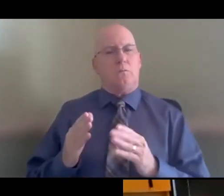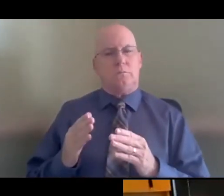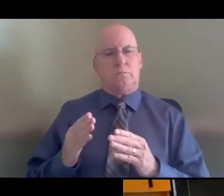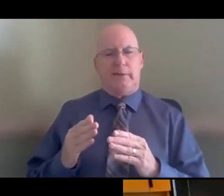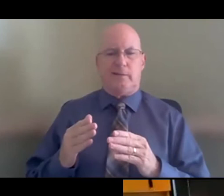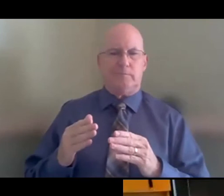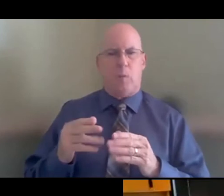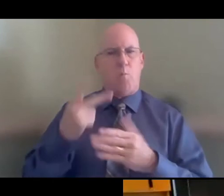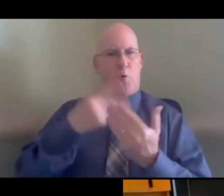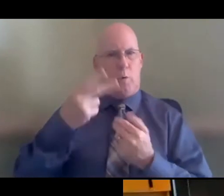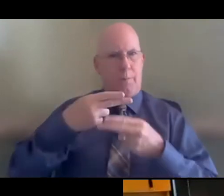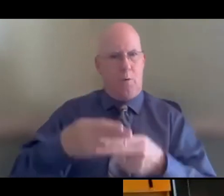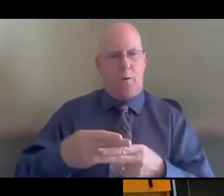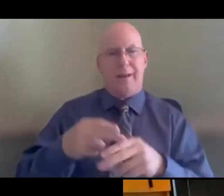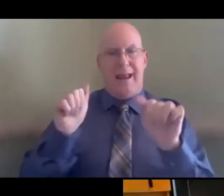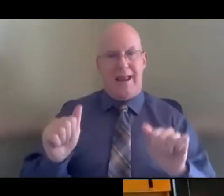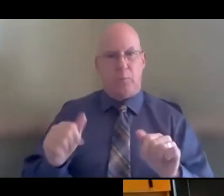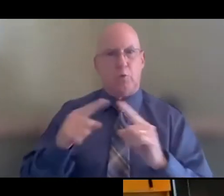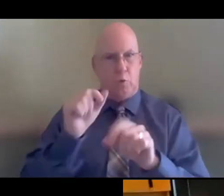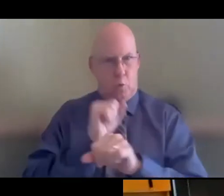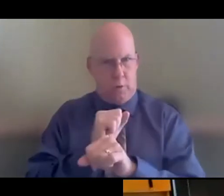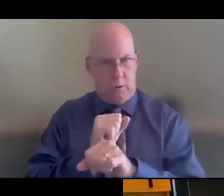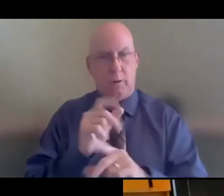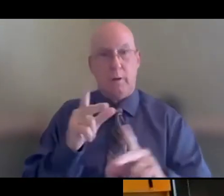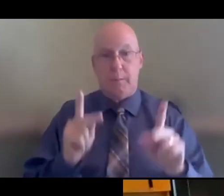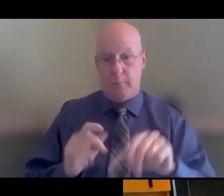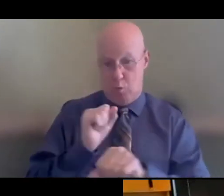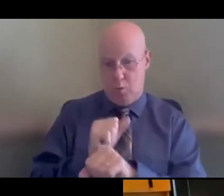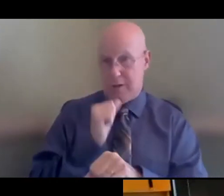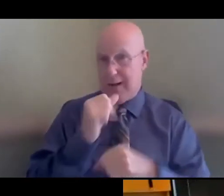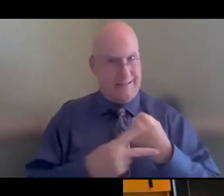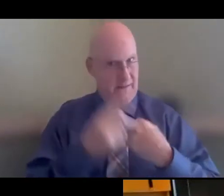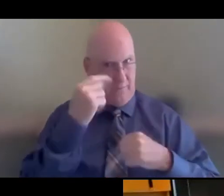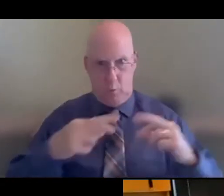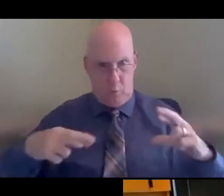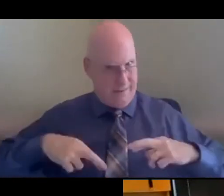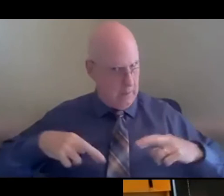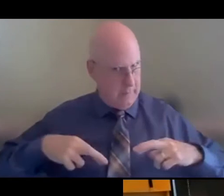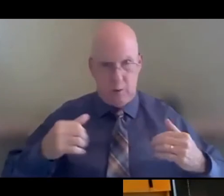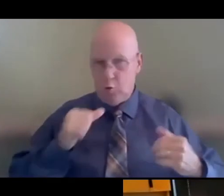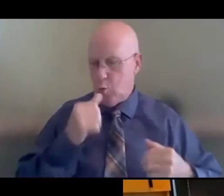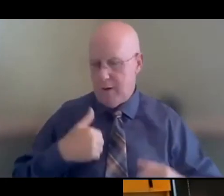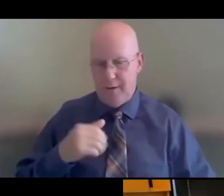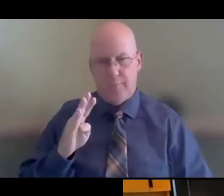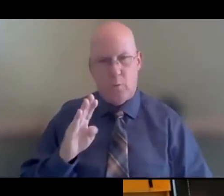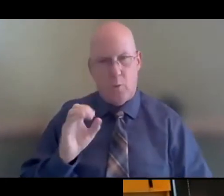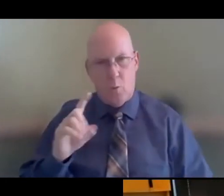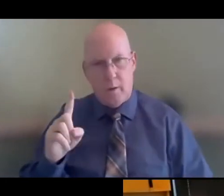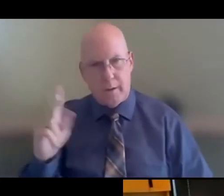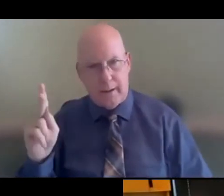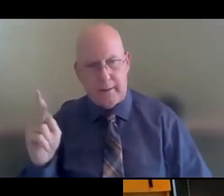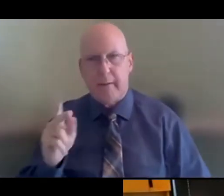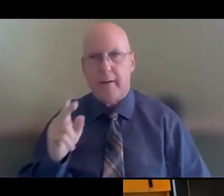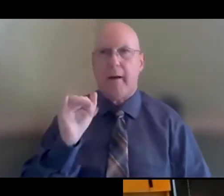allows beneficiaries who are working and not saving for retirement. So they don't have a 401k or an